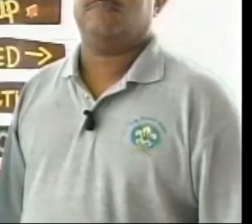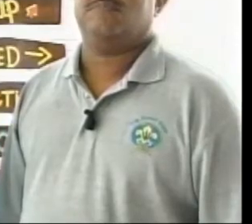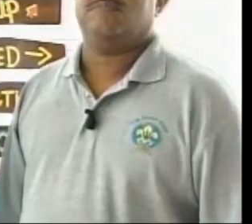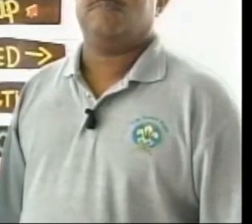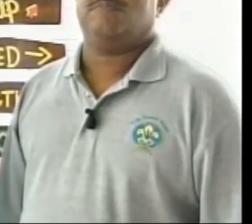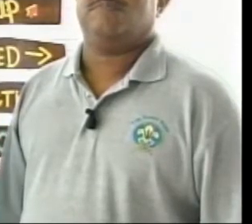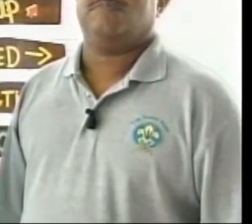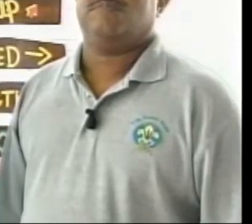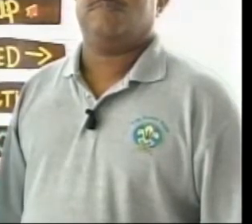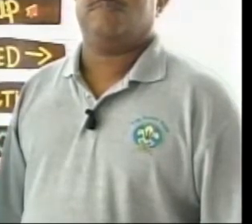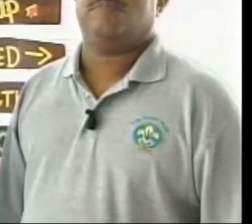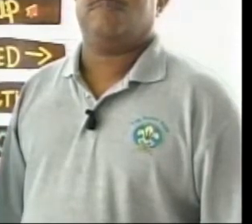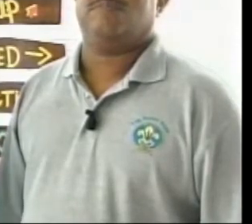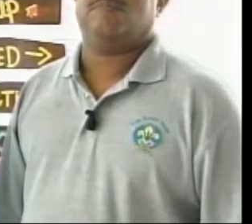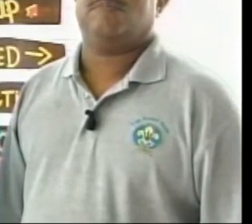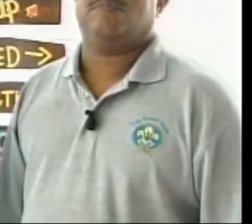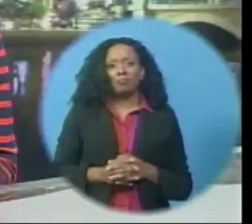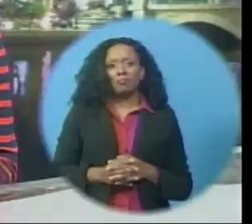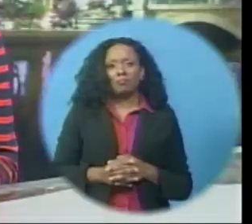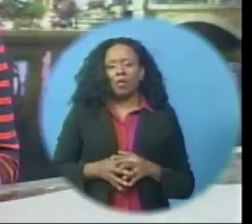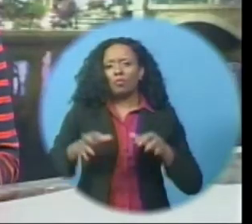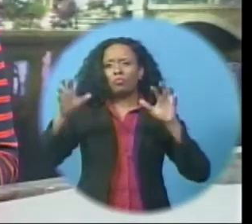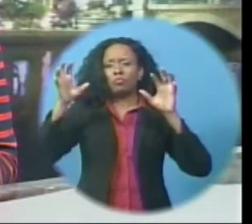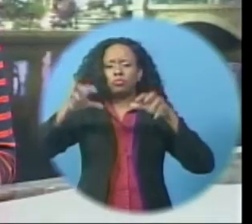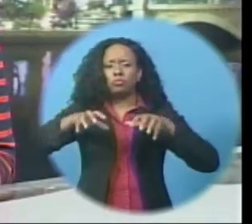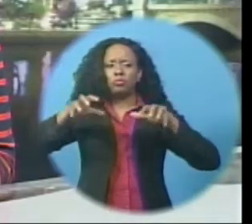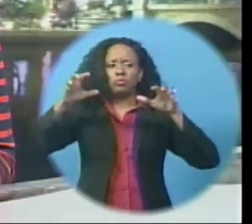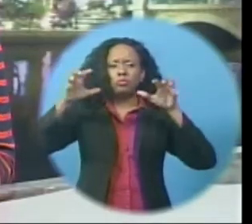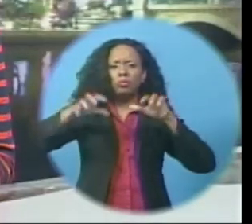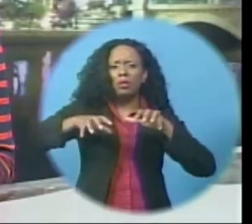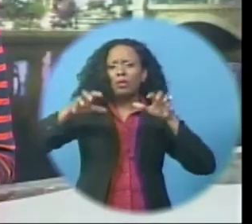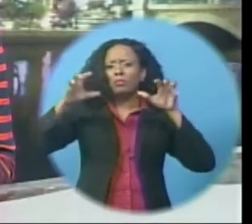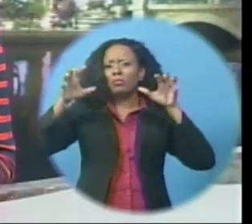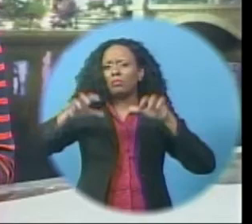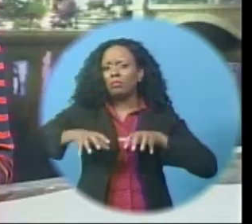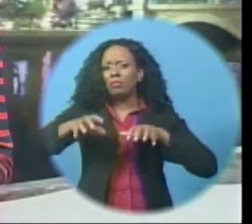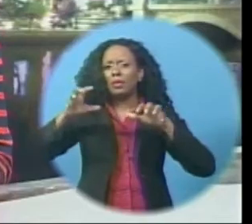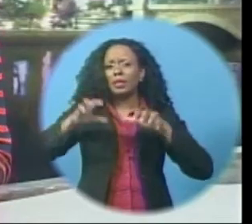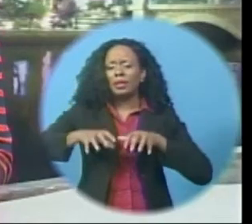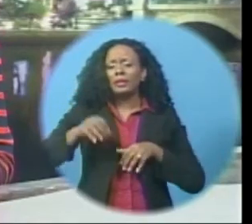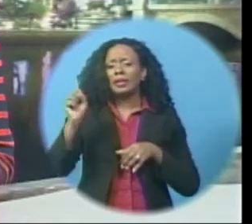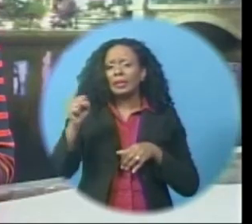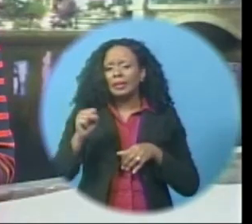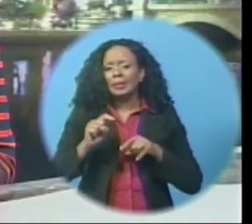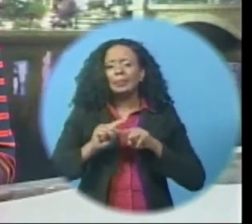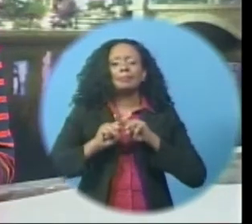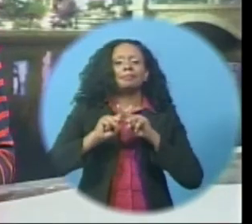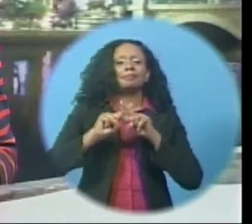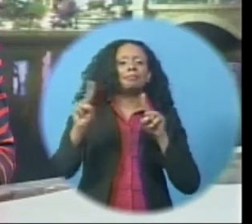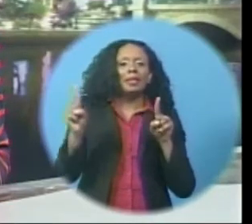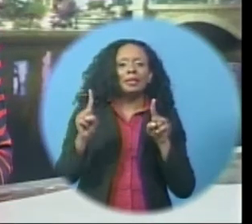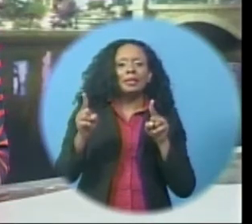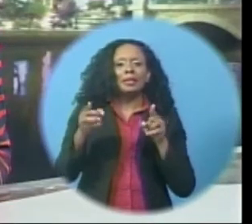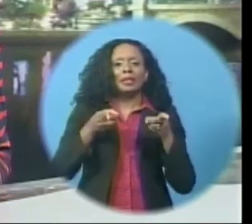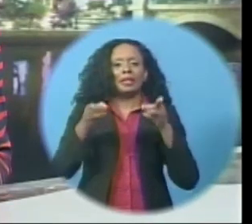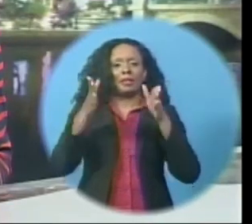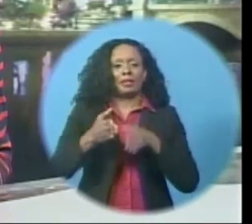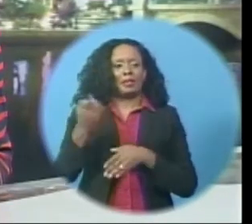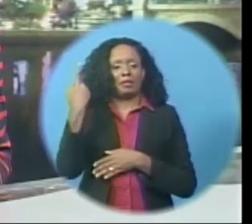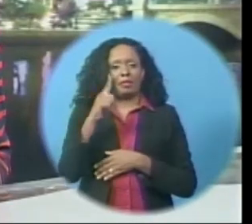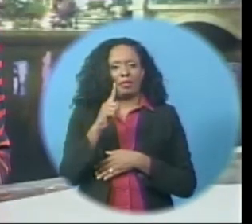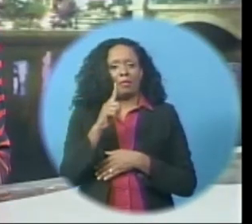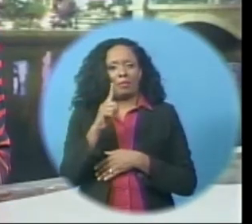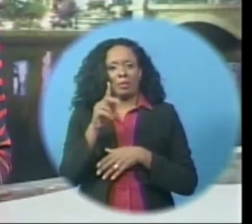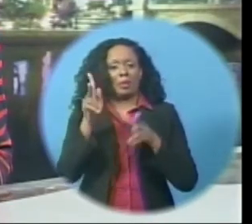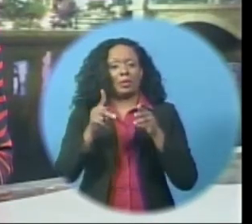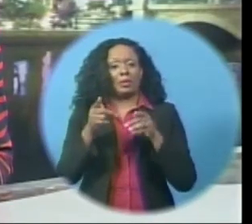recognize it is an achievable objective. Well, the rain did have some impact on the day, but it did not dampen the spirit of